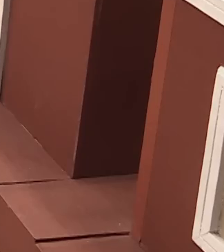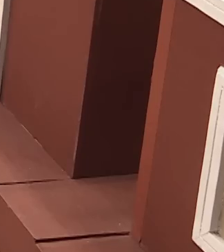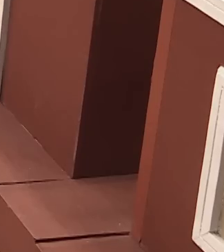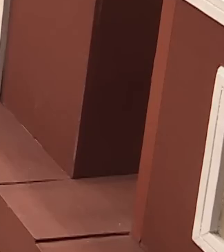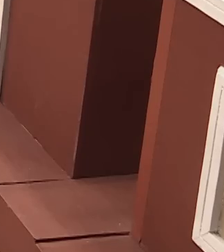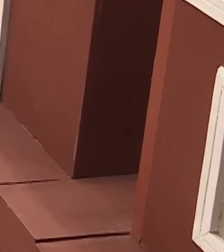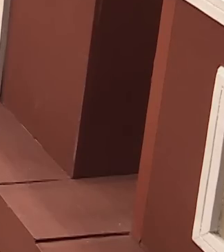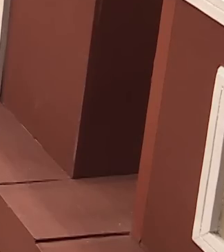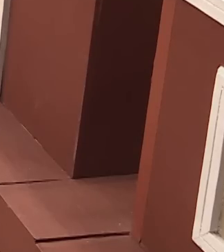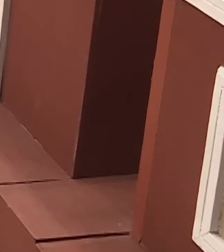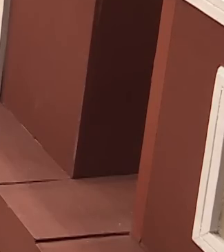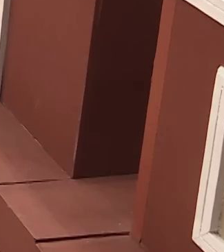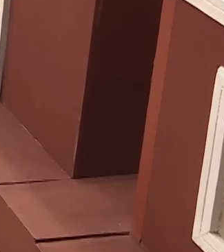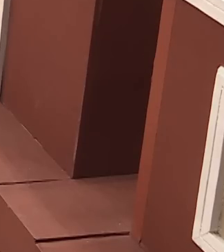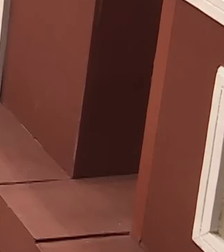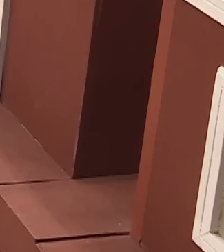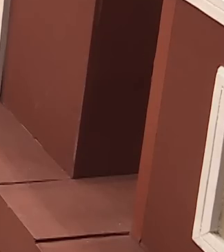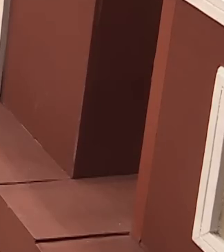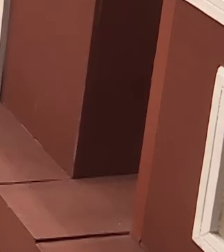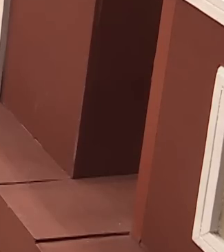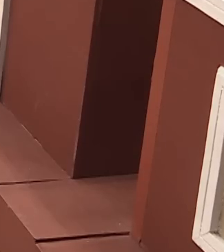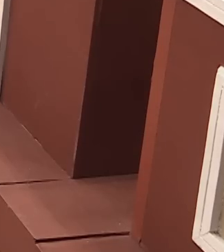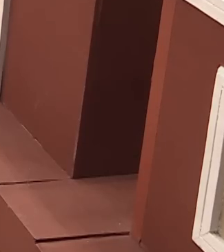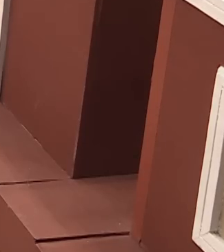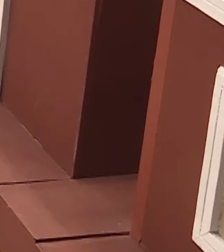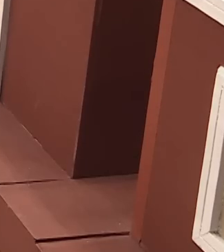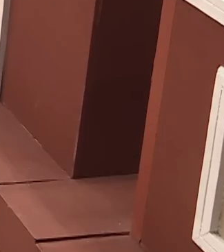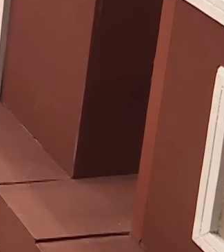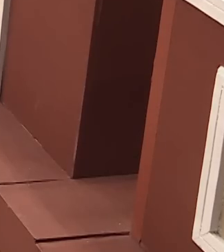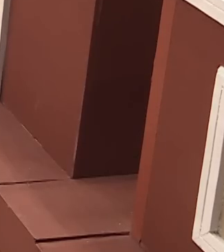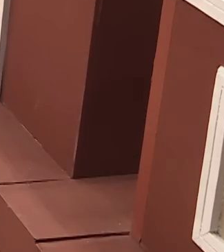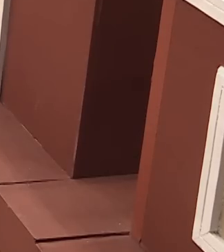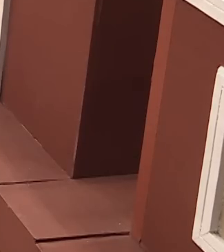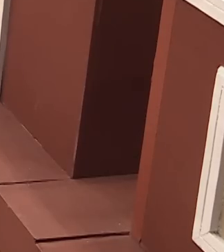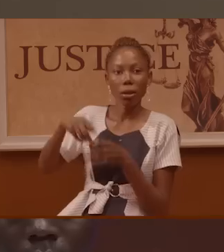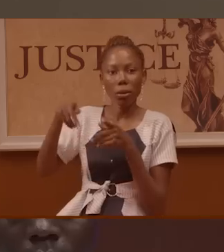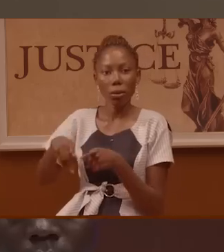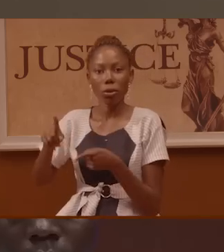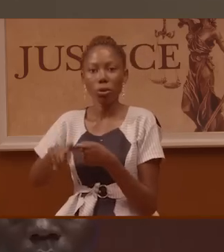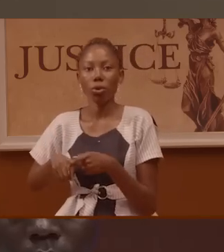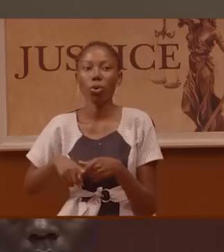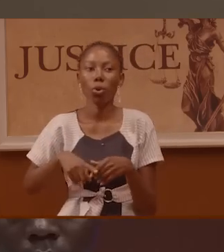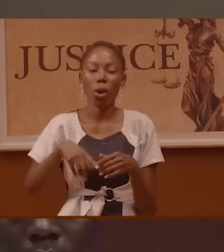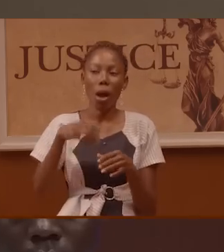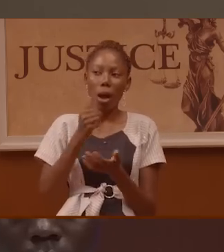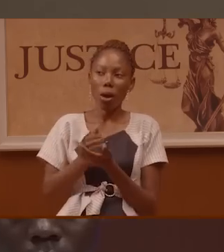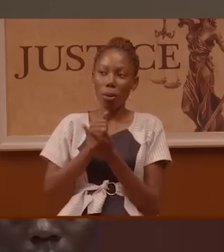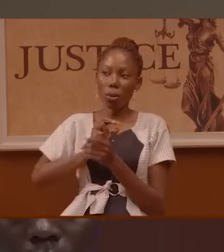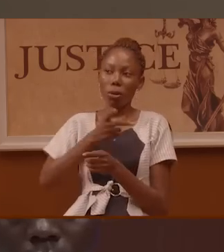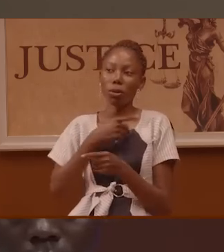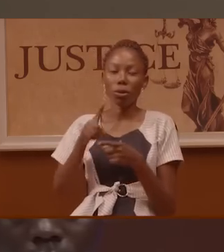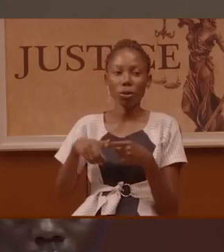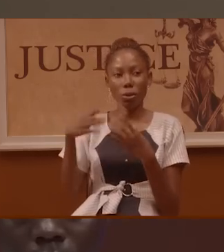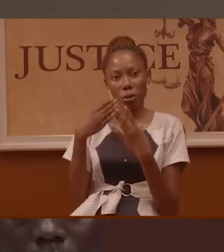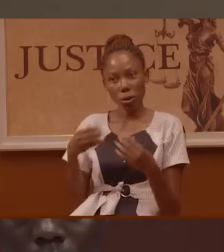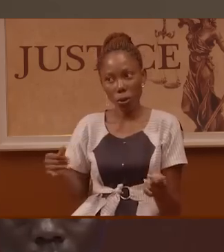of this, I come to represent him so that the issue can properly be settled once and for all. Because in several occasions, it's this